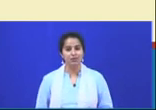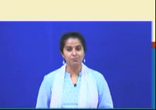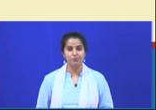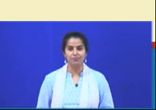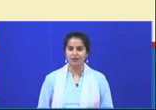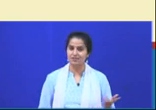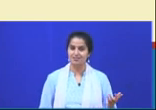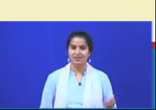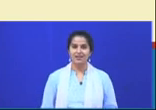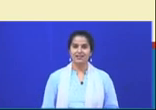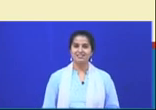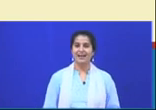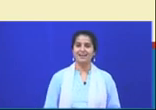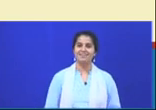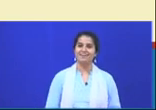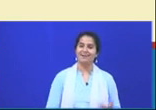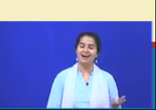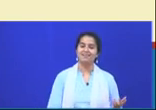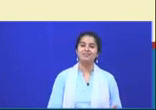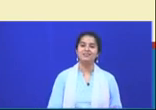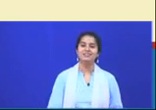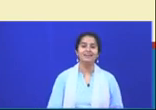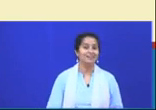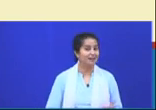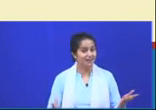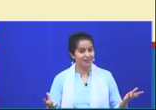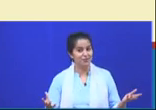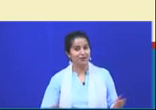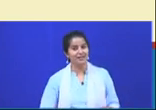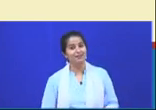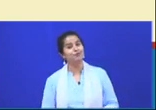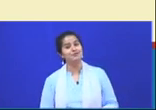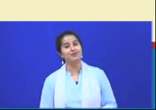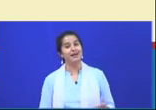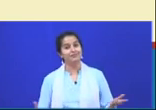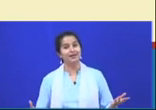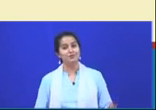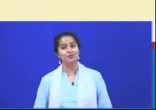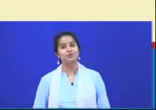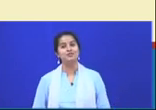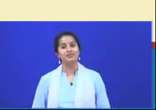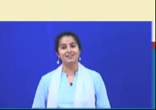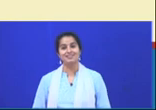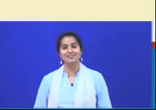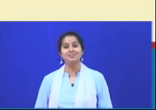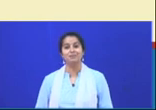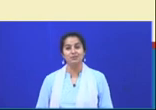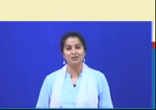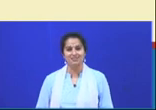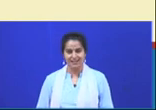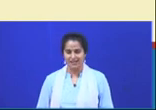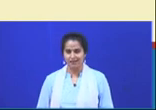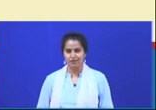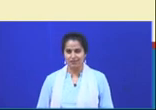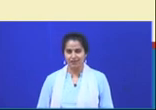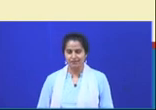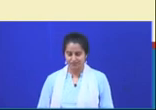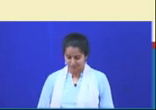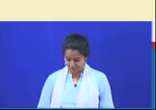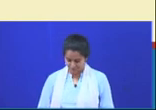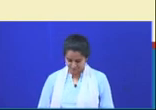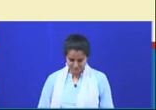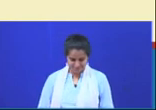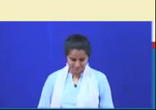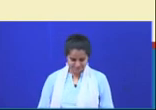company you keep, because it can have a very, it can influence your life and also alter your destinies in many ways if you're not